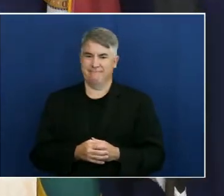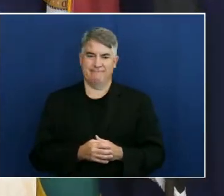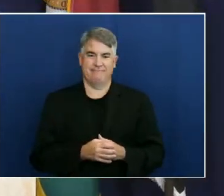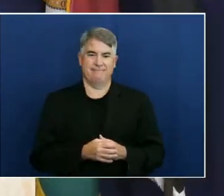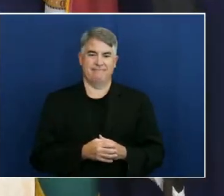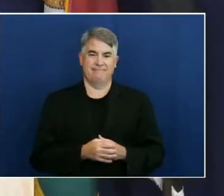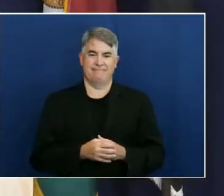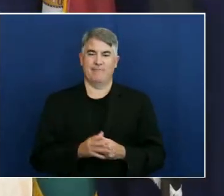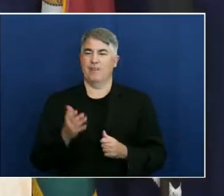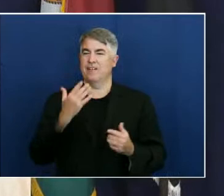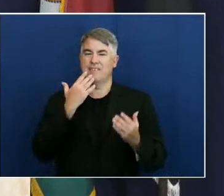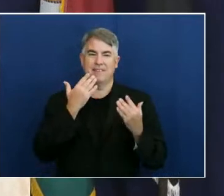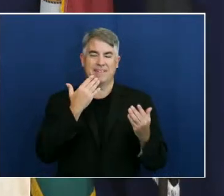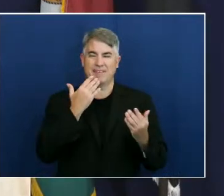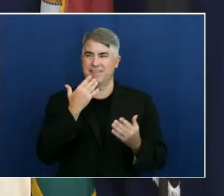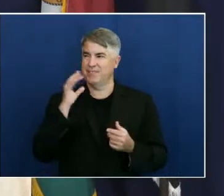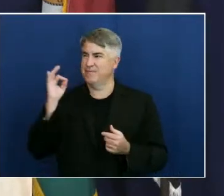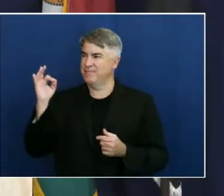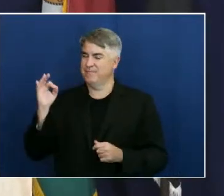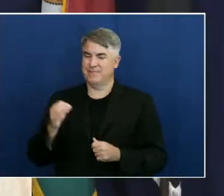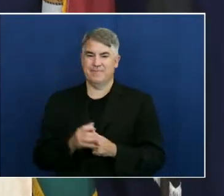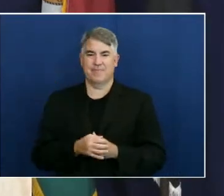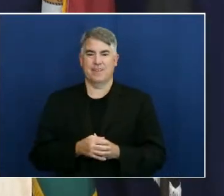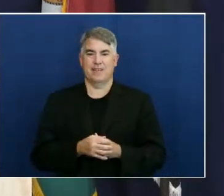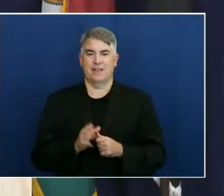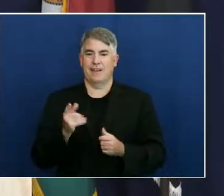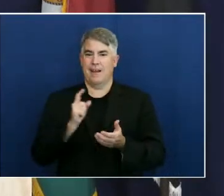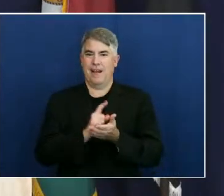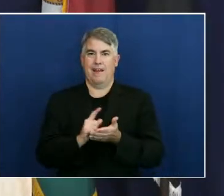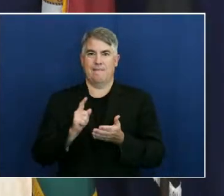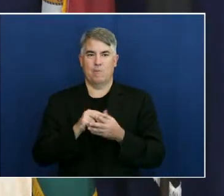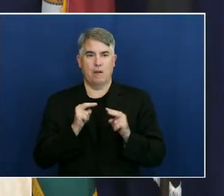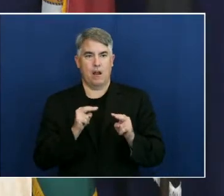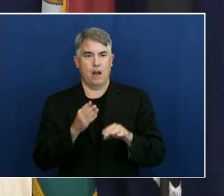Thank you, Chair Fletcher. Each week we're gaining ground, and